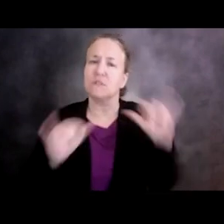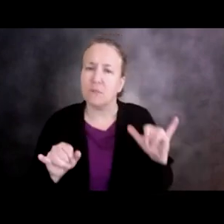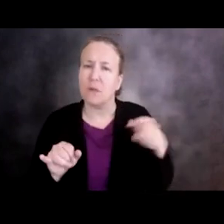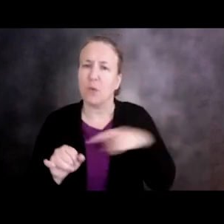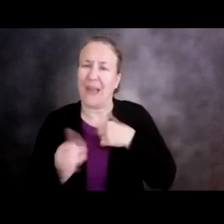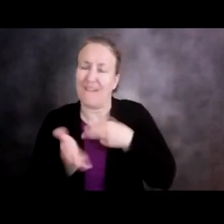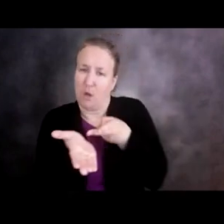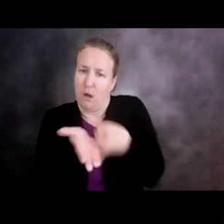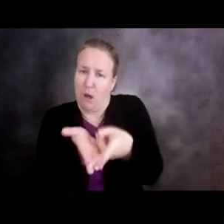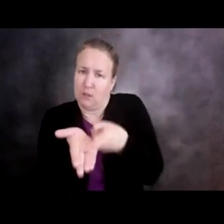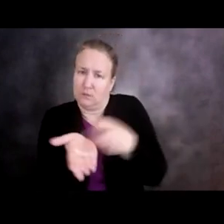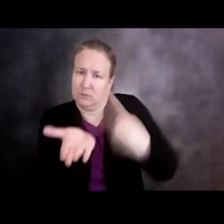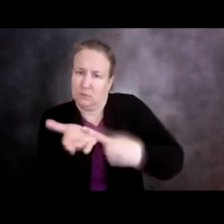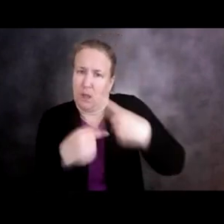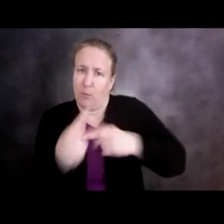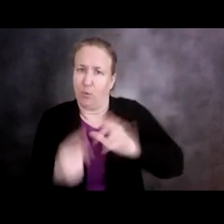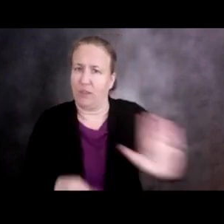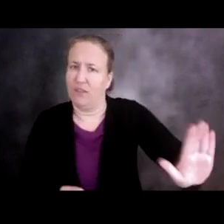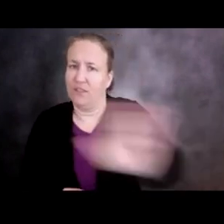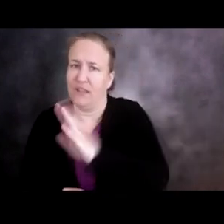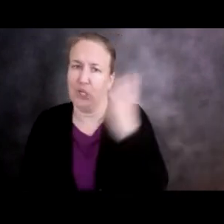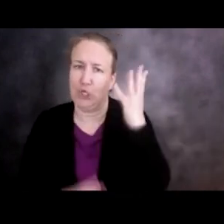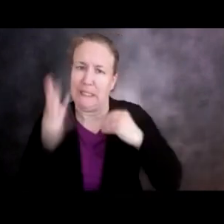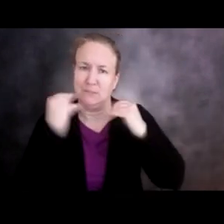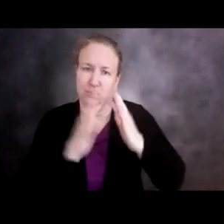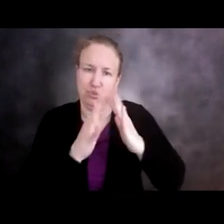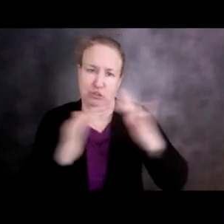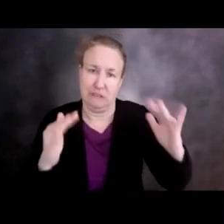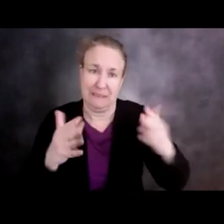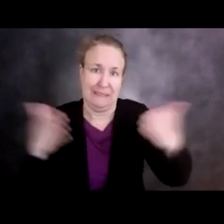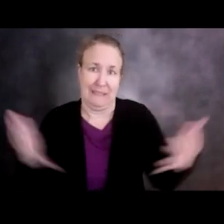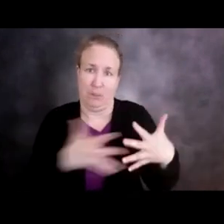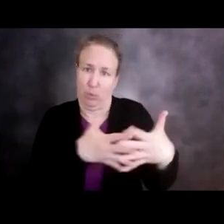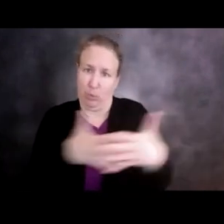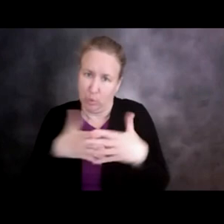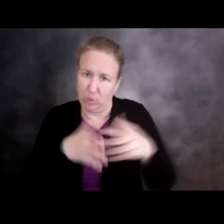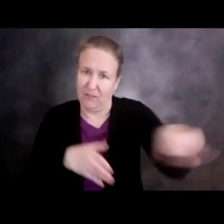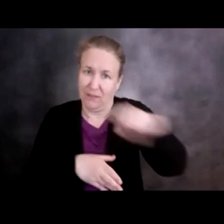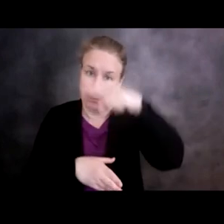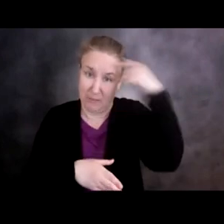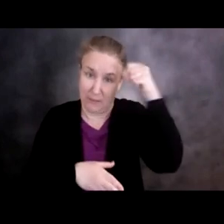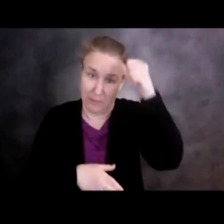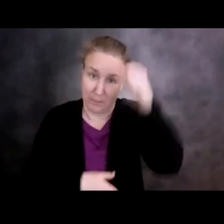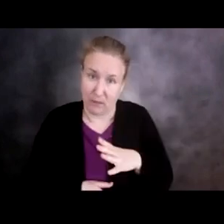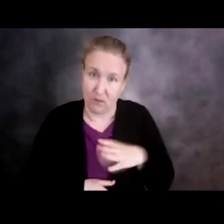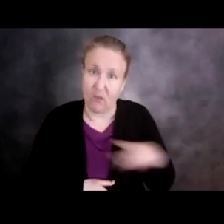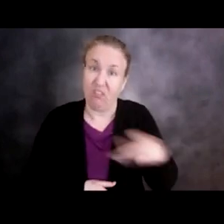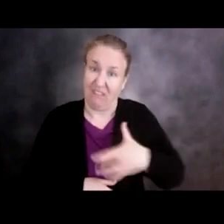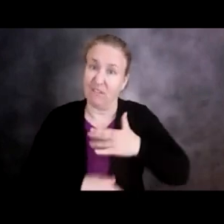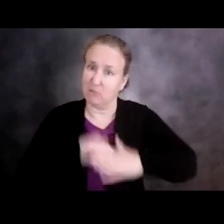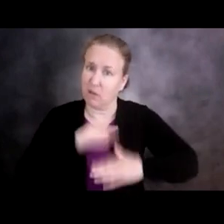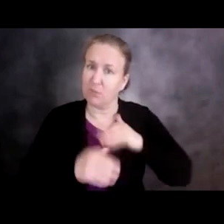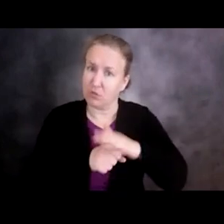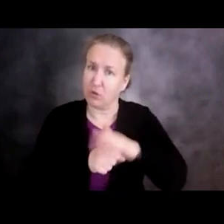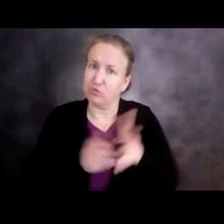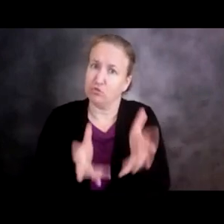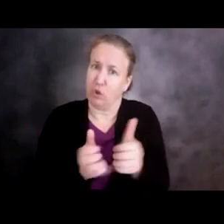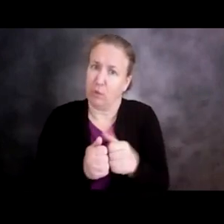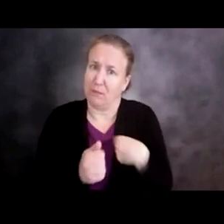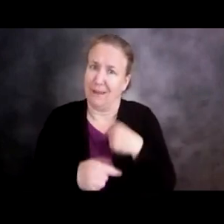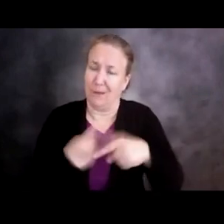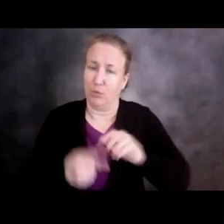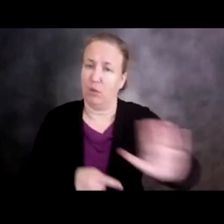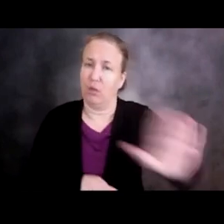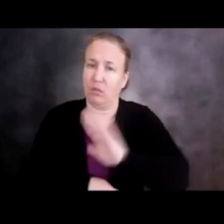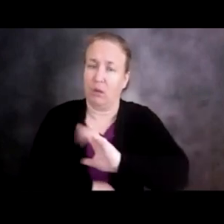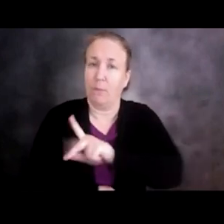honest conversations about their own experiences being Black men in America, and they felt comfortable enough to talk to me about their